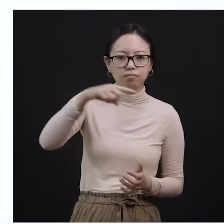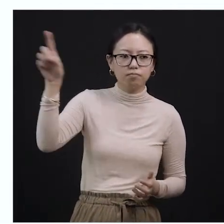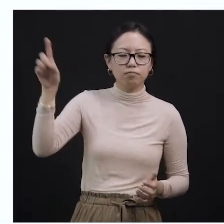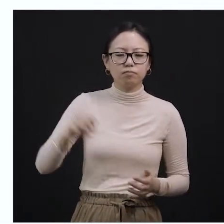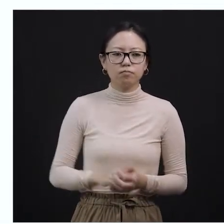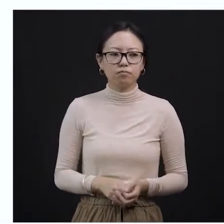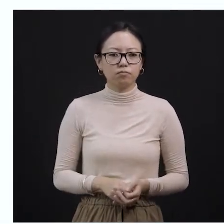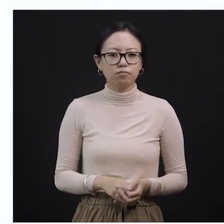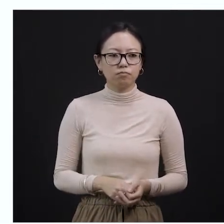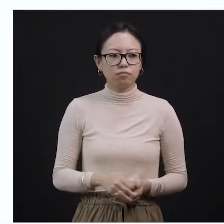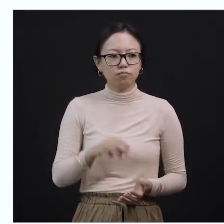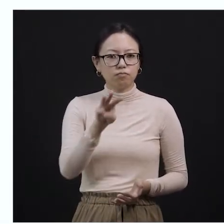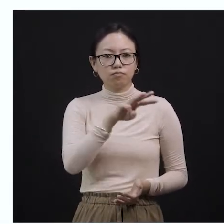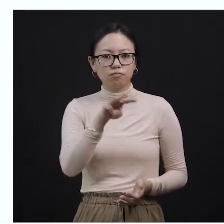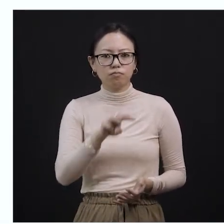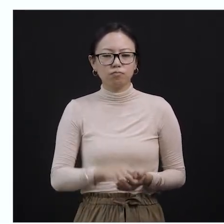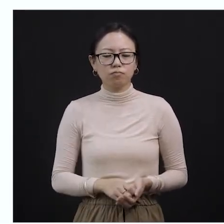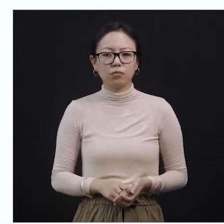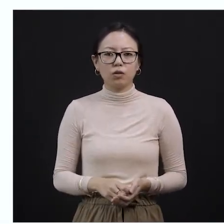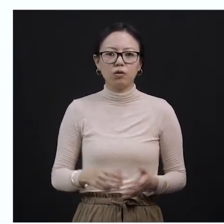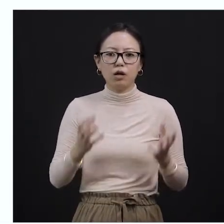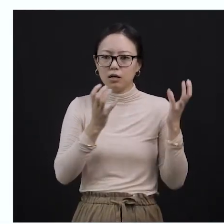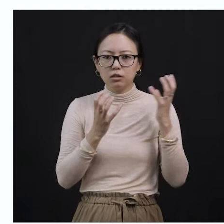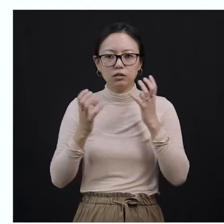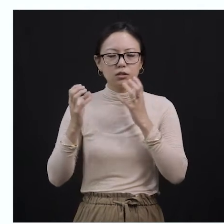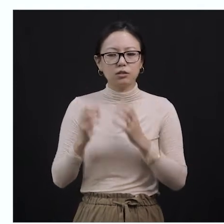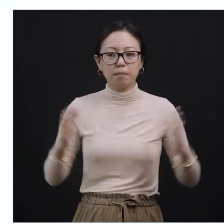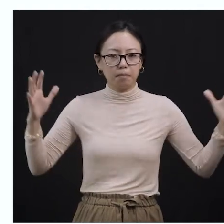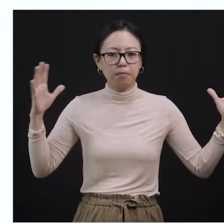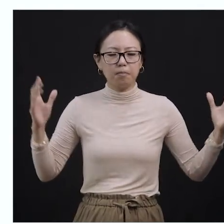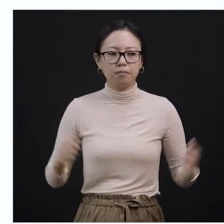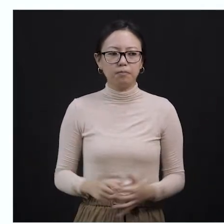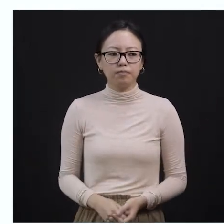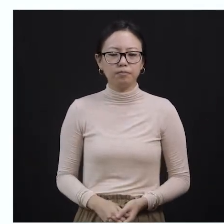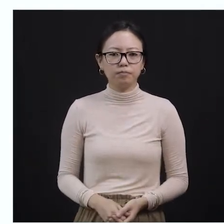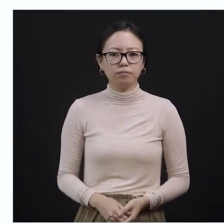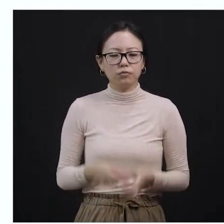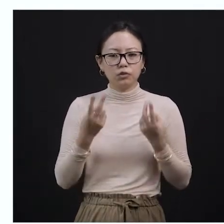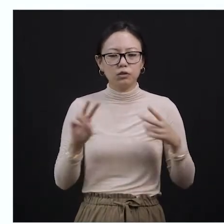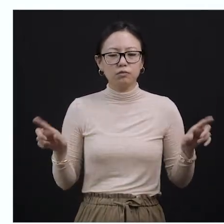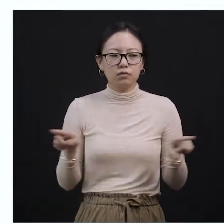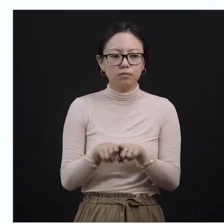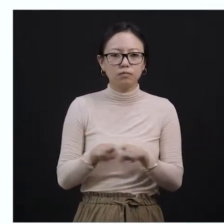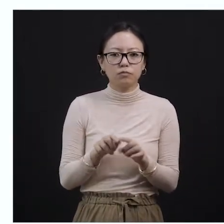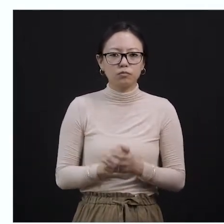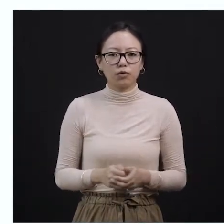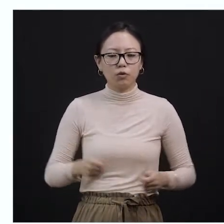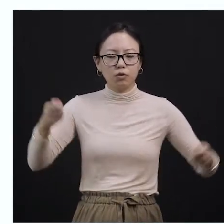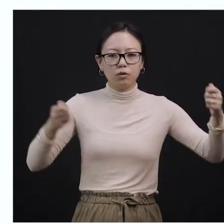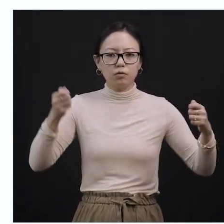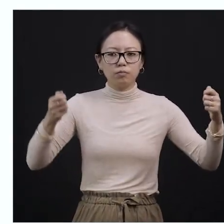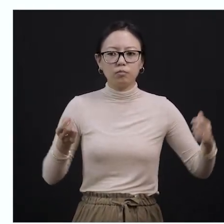biggest fruit here, okay? Let's look at another example. we have a bus, we have